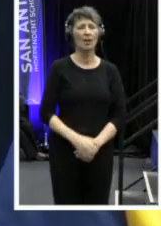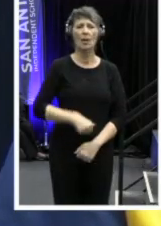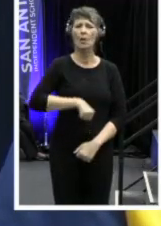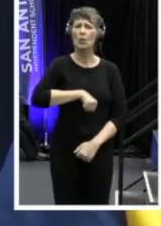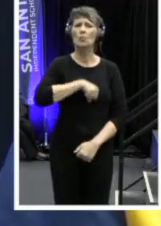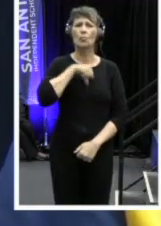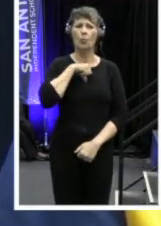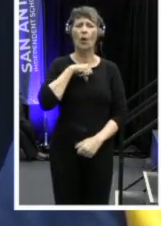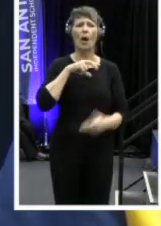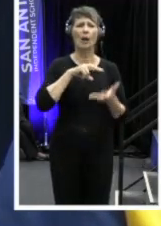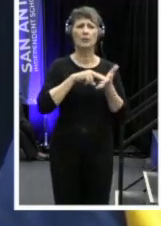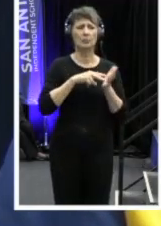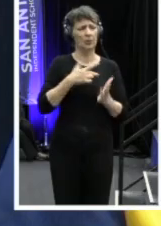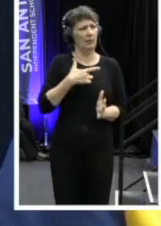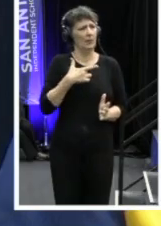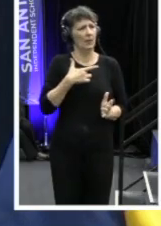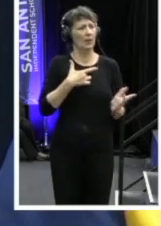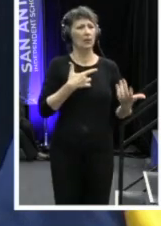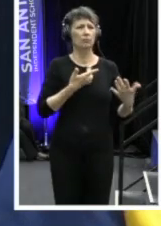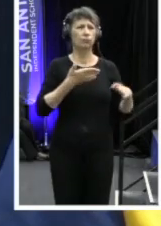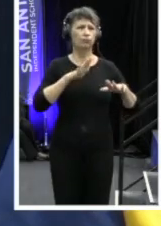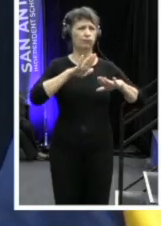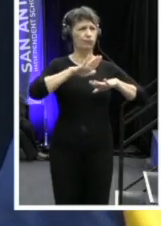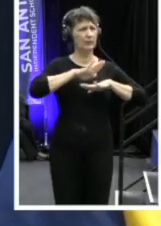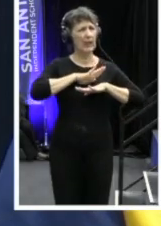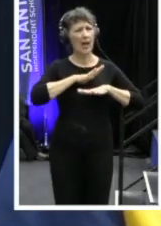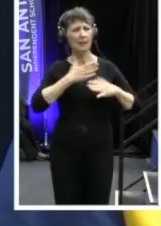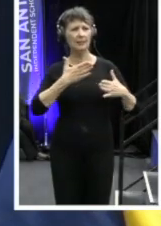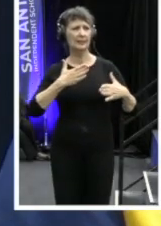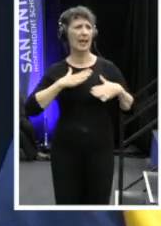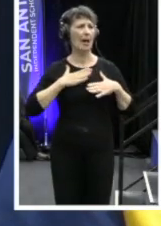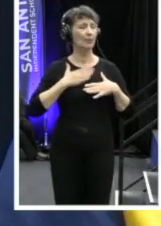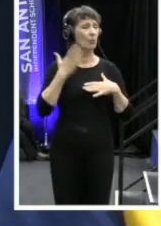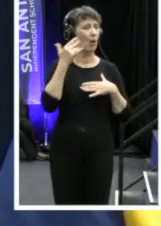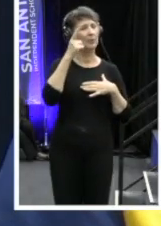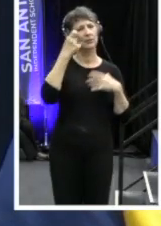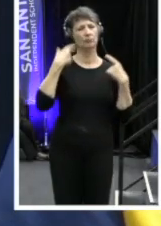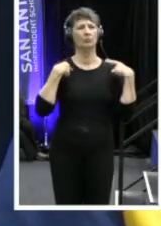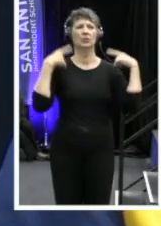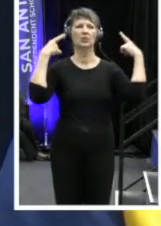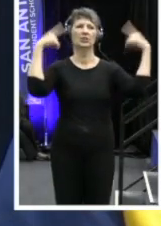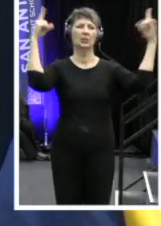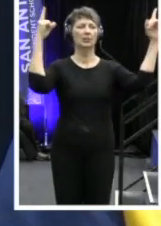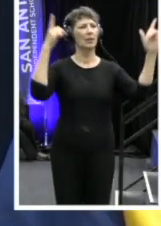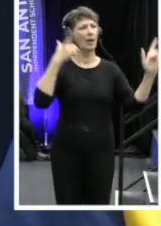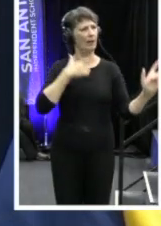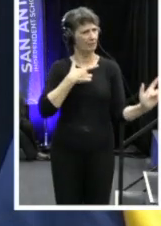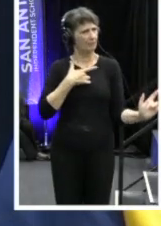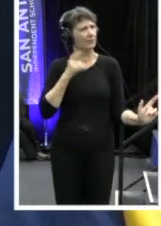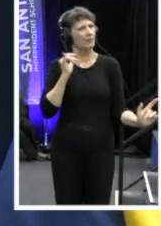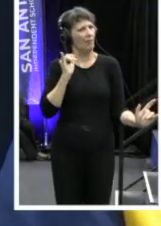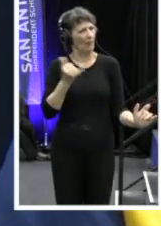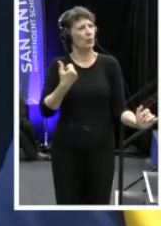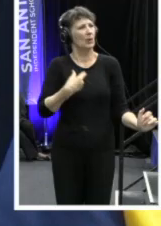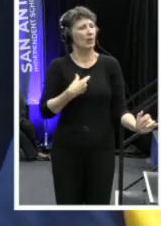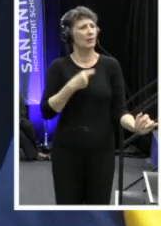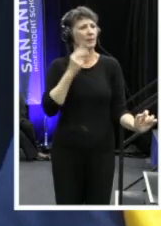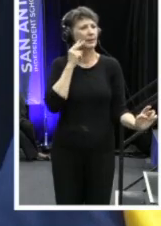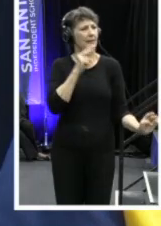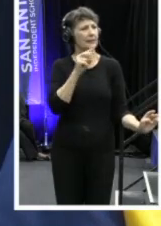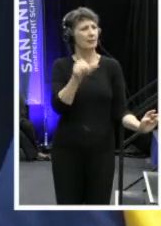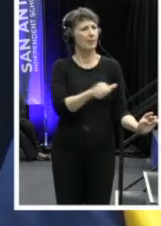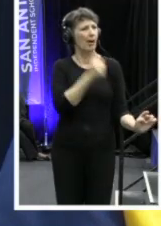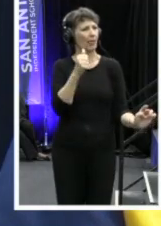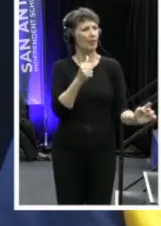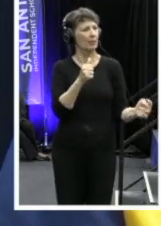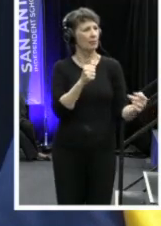Pride is the feeling of satisfaction and happiness from one's achievements. I feel that today as I look at my peers'